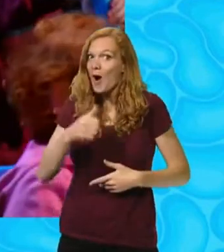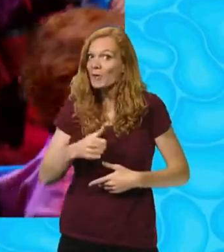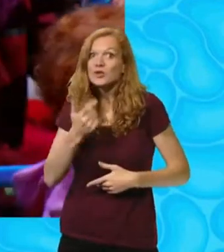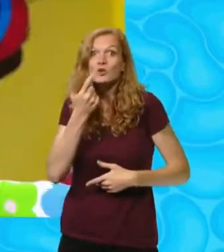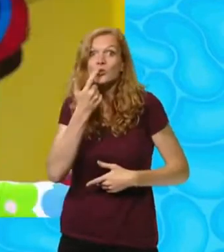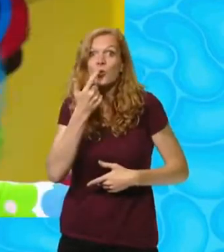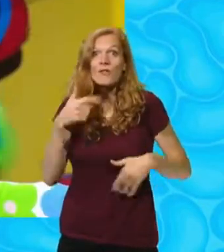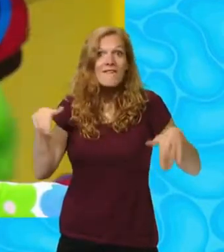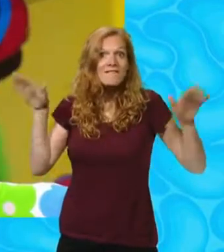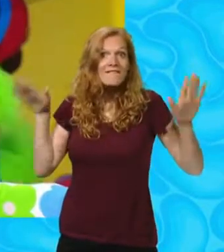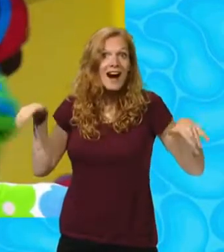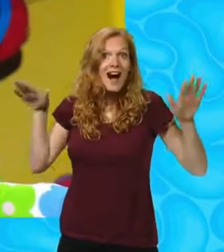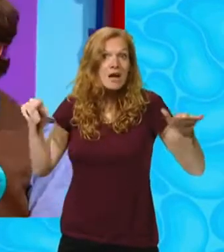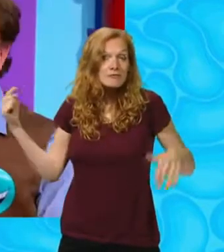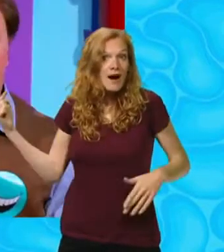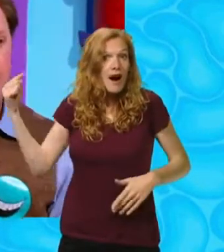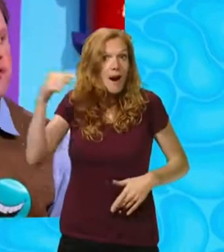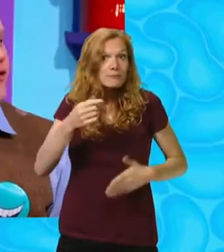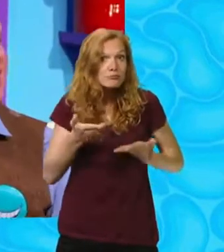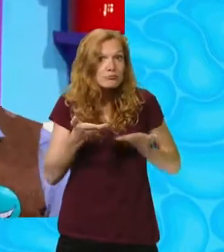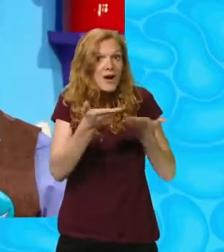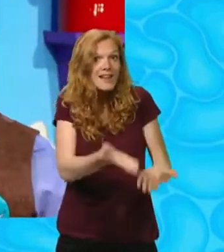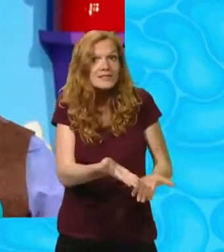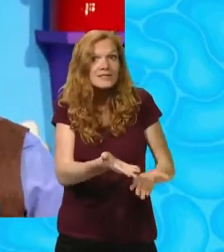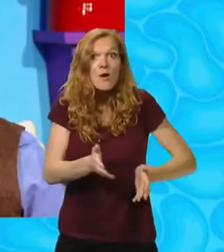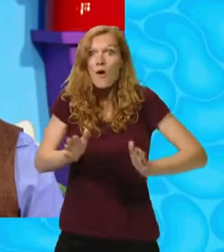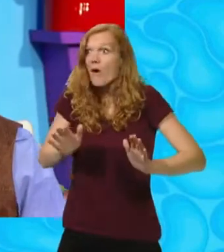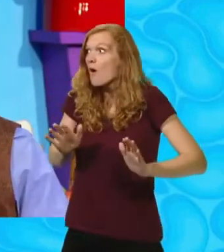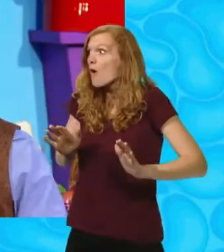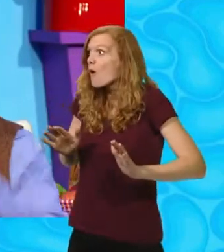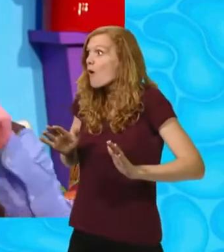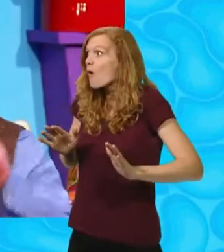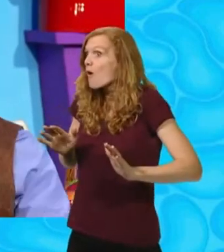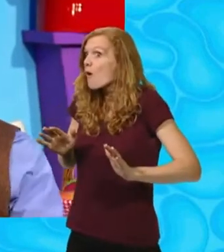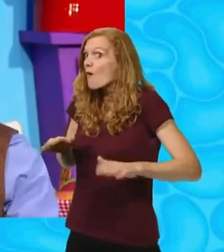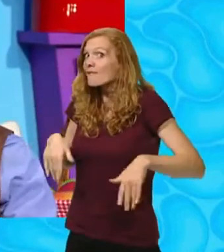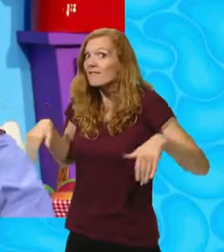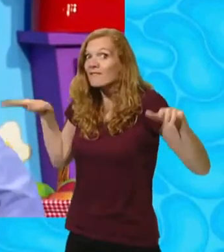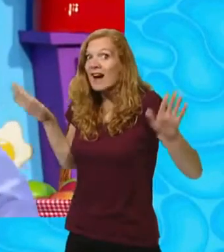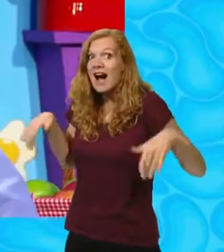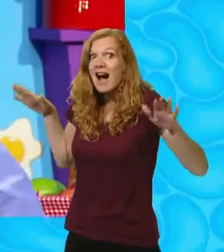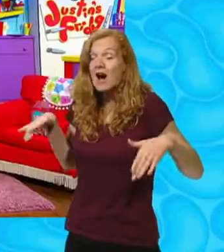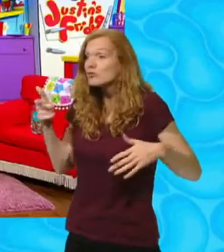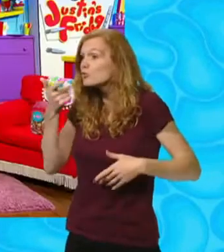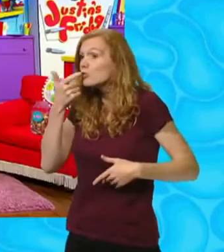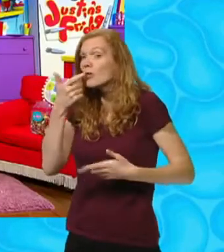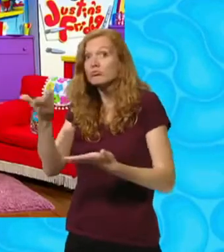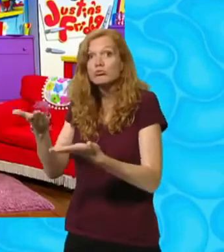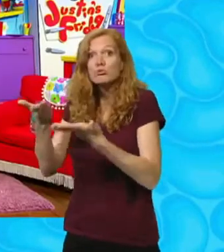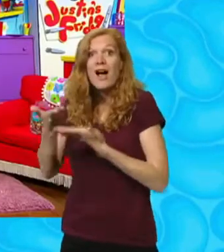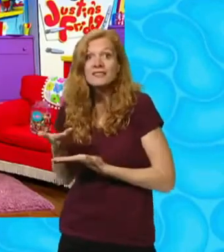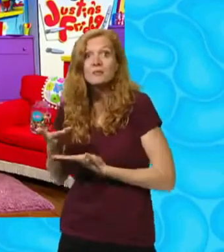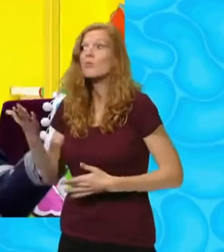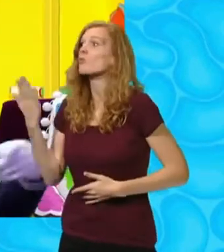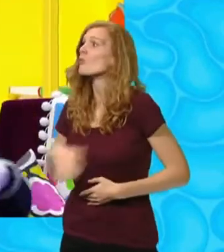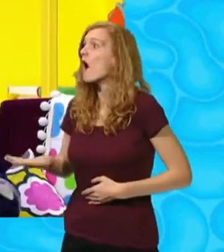give you a present. Oh, a present from the tooth fairy? I'd like a present from the tooth fairy. Yeah, well, I'm sure you